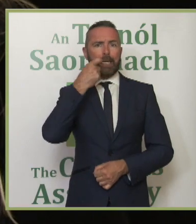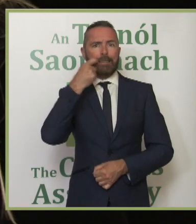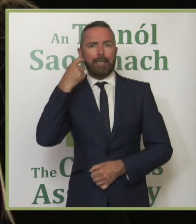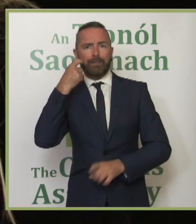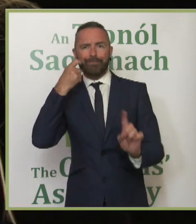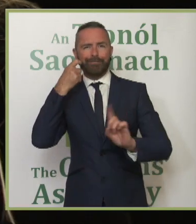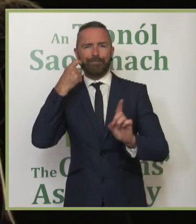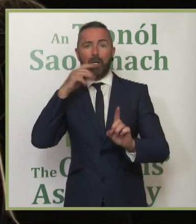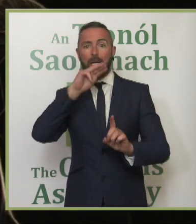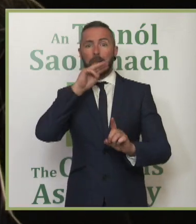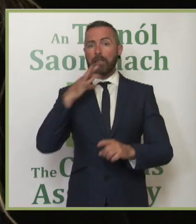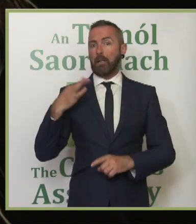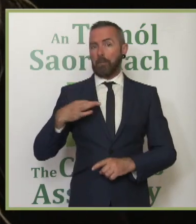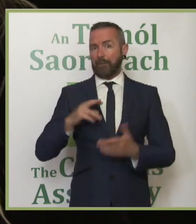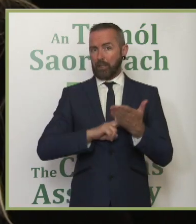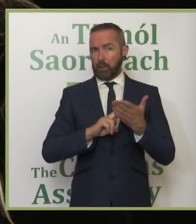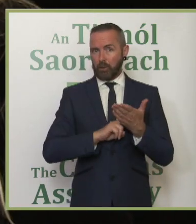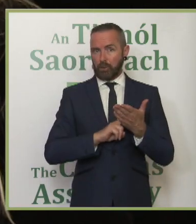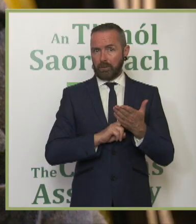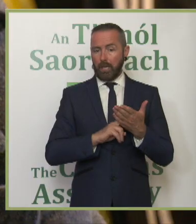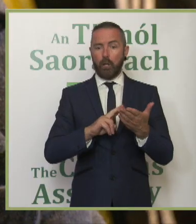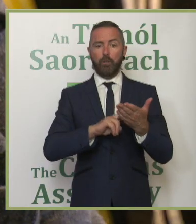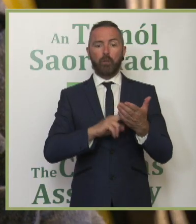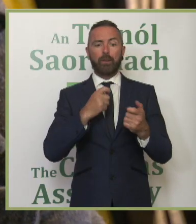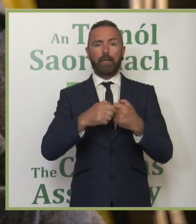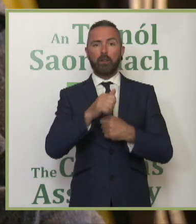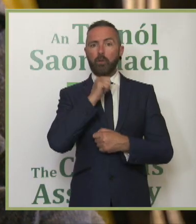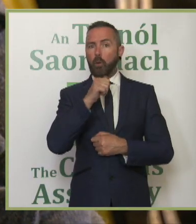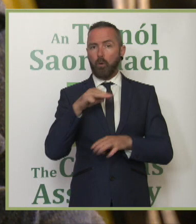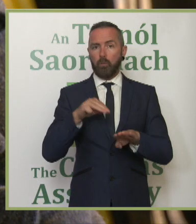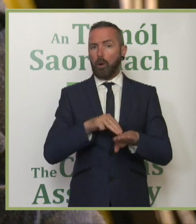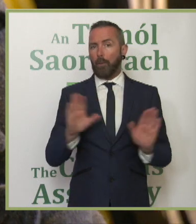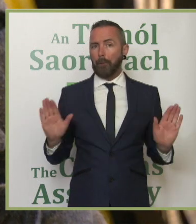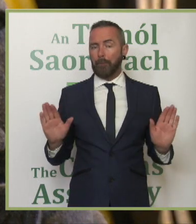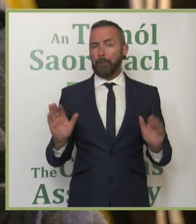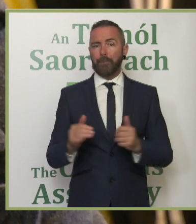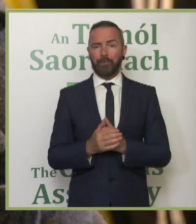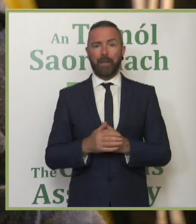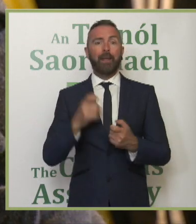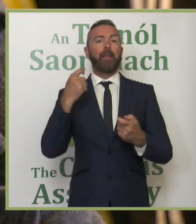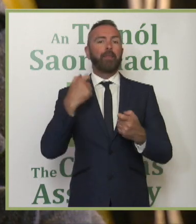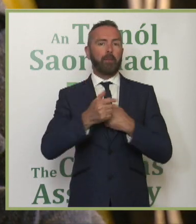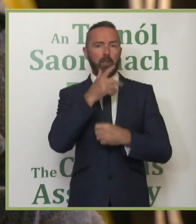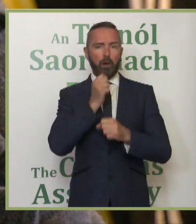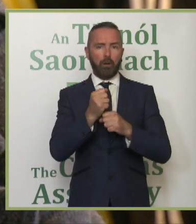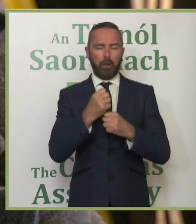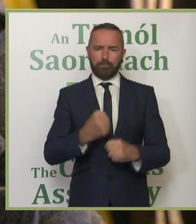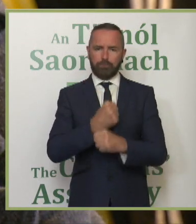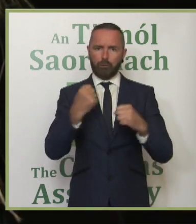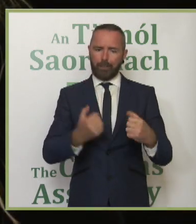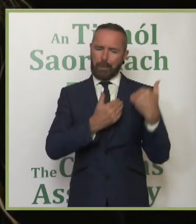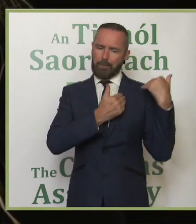the beneficial use, the non-problematic use, and indeed then the chronic dependence and